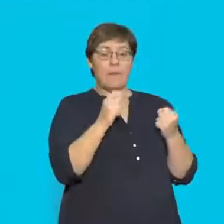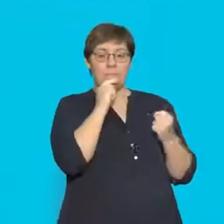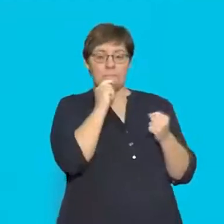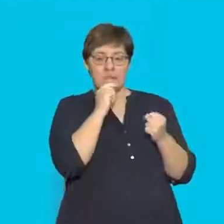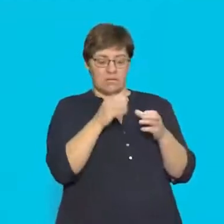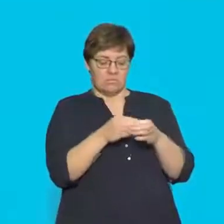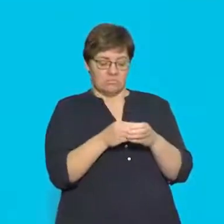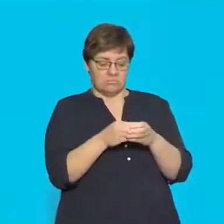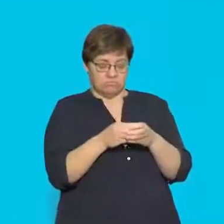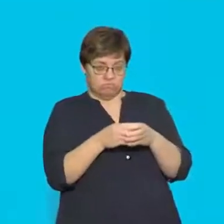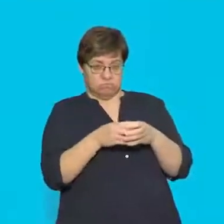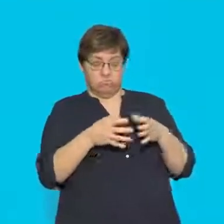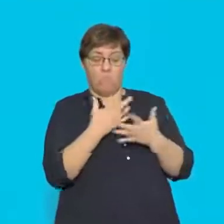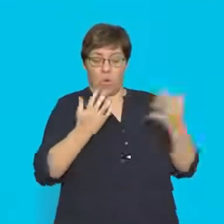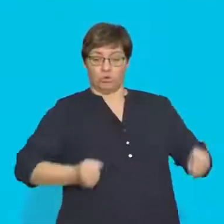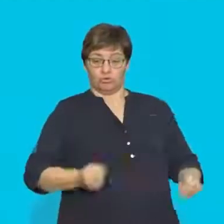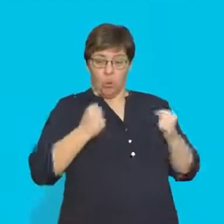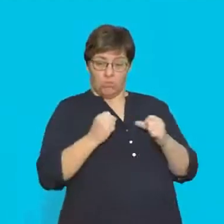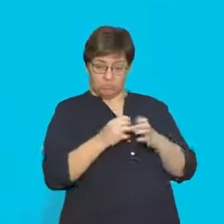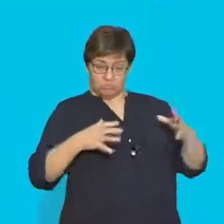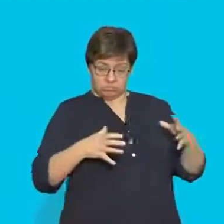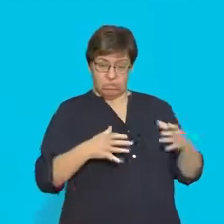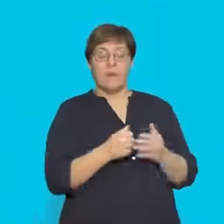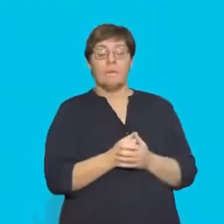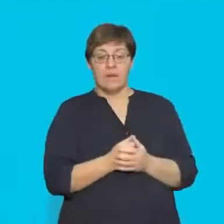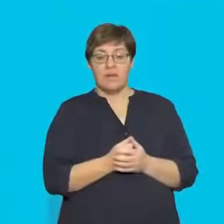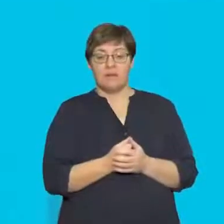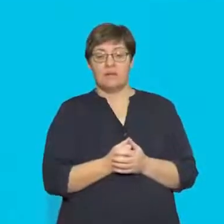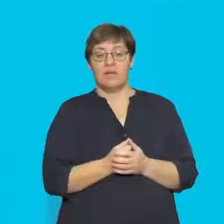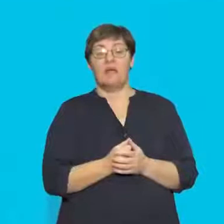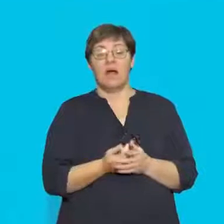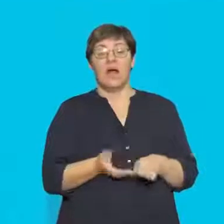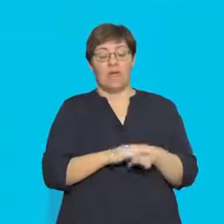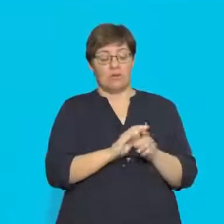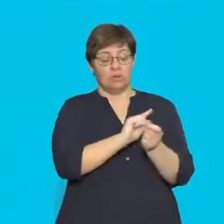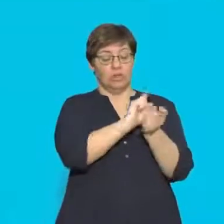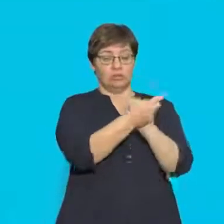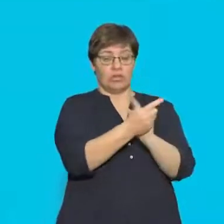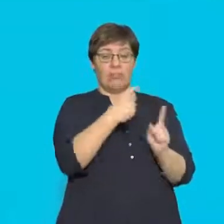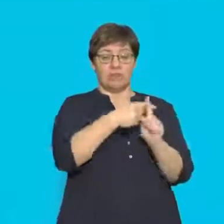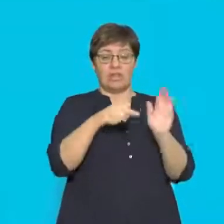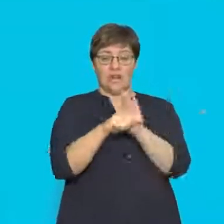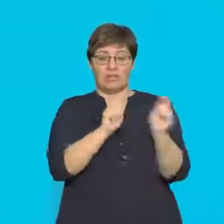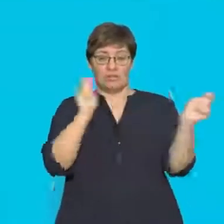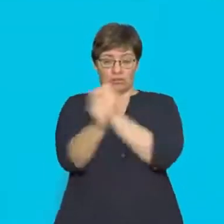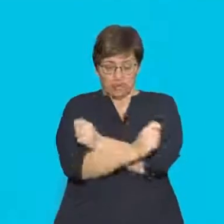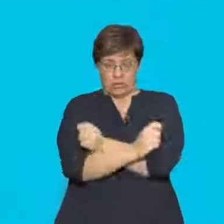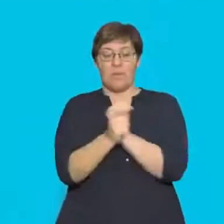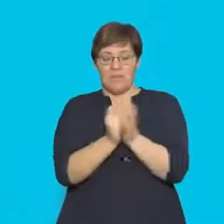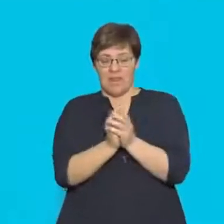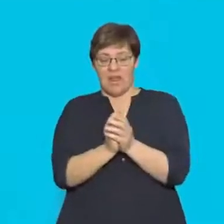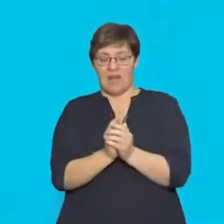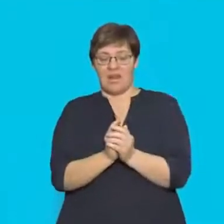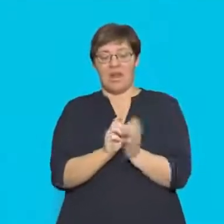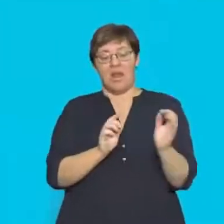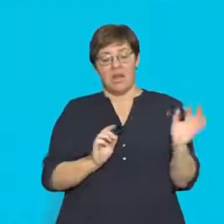the intensity of the field pattern, changing the direction of the current changes the direction of the magnetic field. But what's important